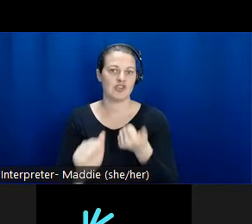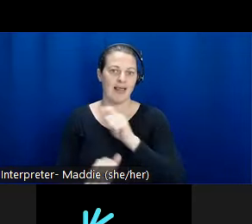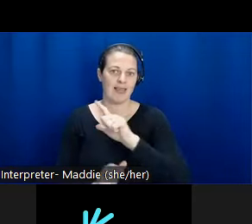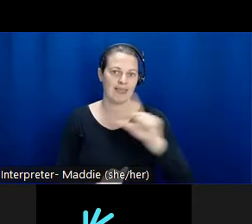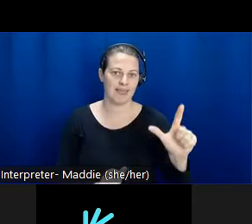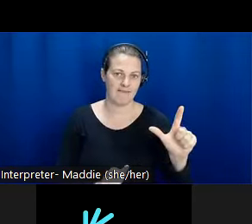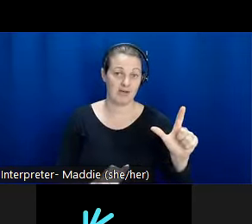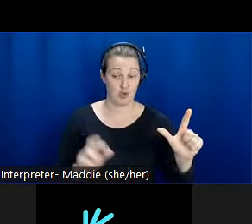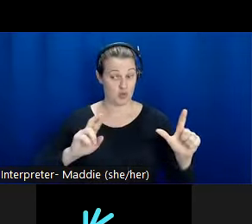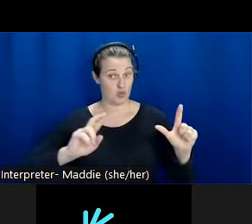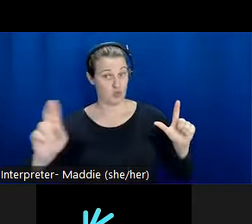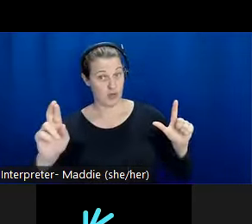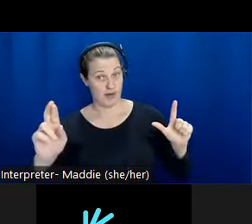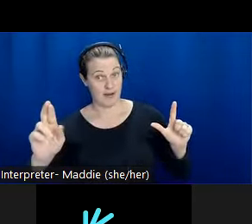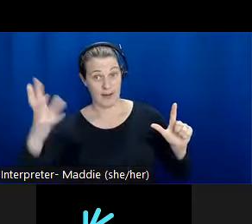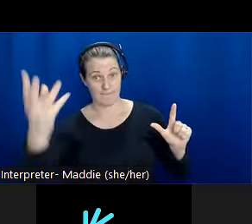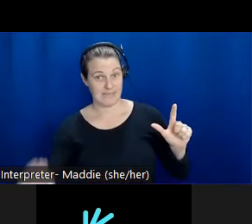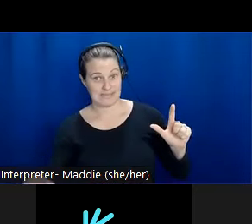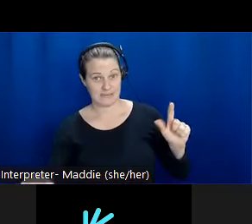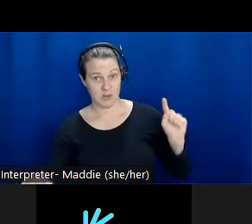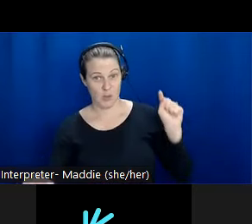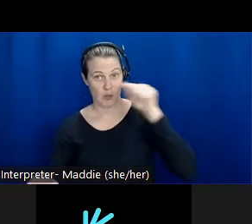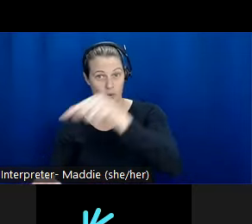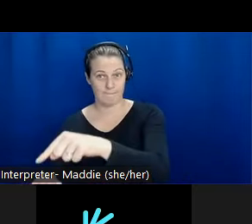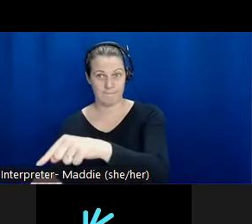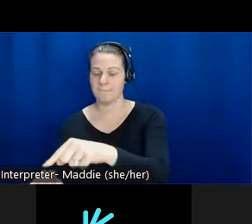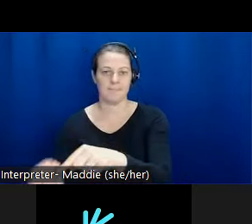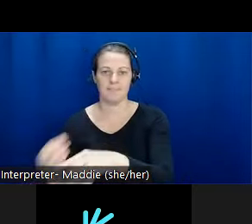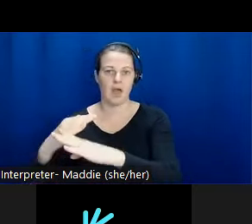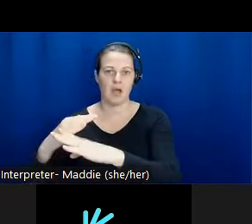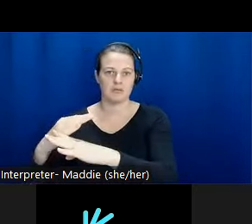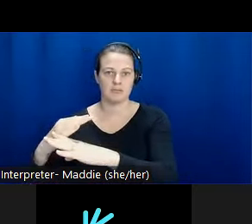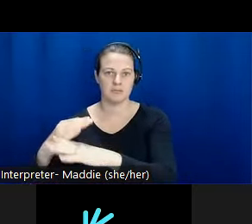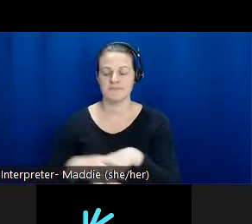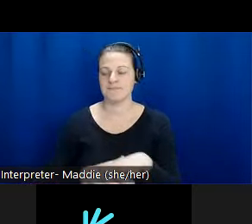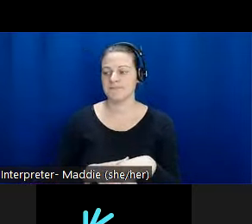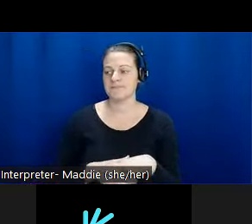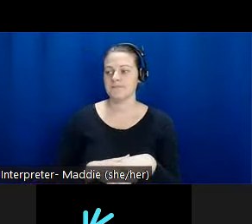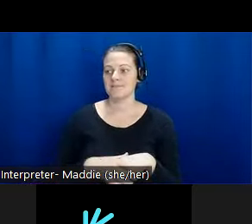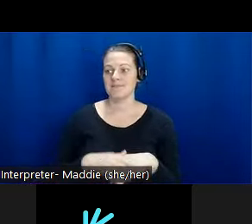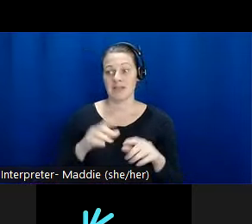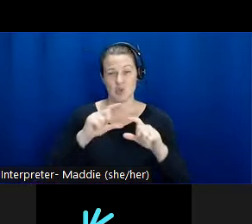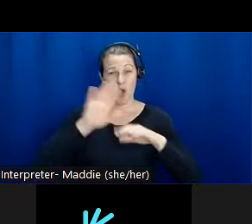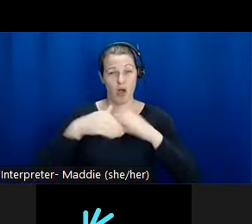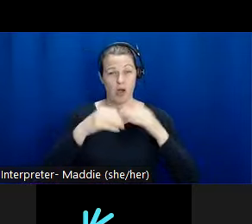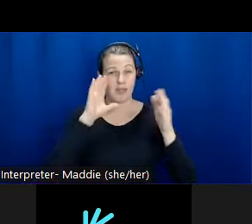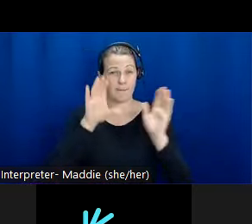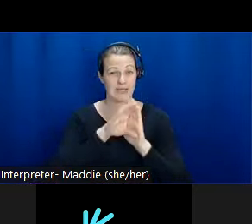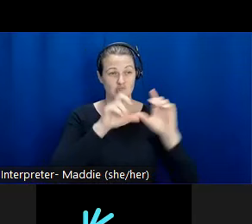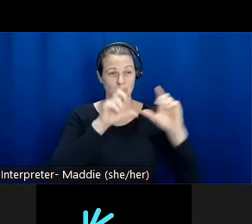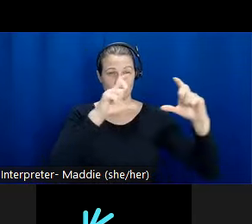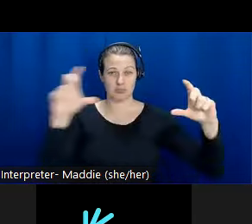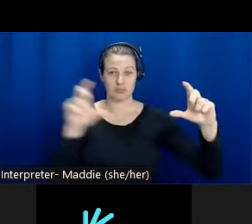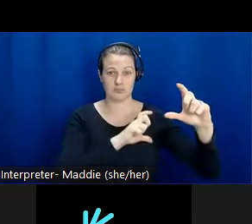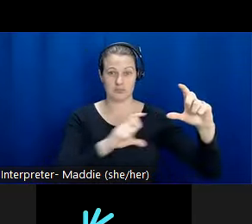right field is entirely missing. Now, as we're looking at all of these scenes together, they all look very different from one